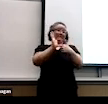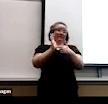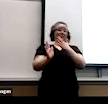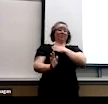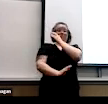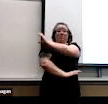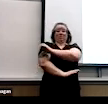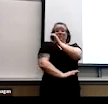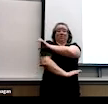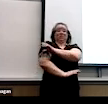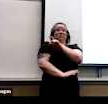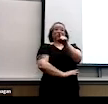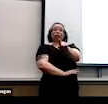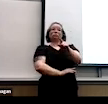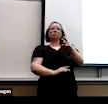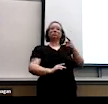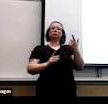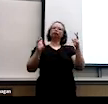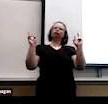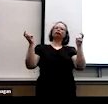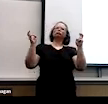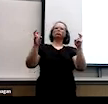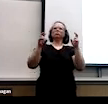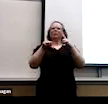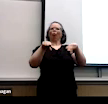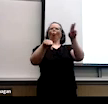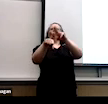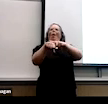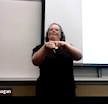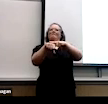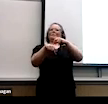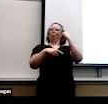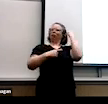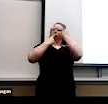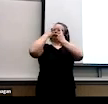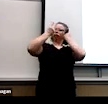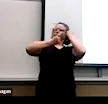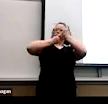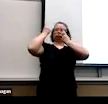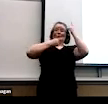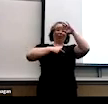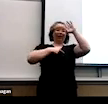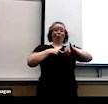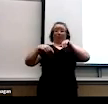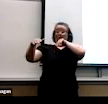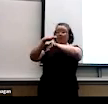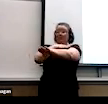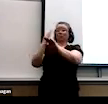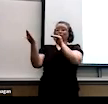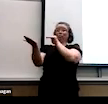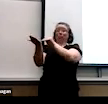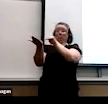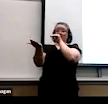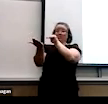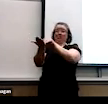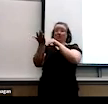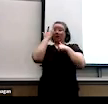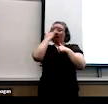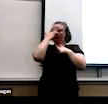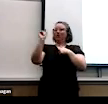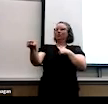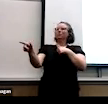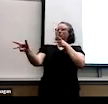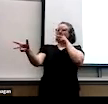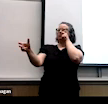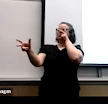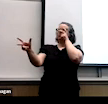only remember 17 to 20% of what a doctor tells them. So, and I work with mostly Alzheimer's disease, but